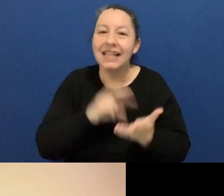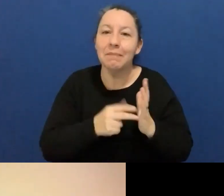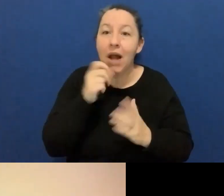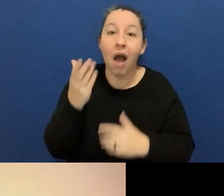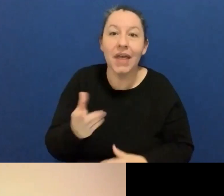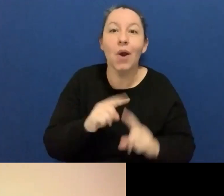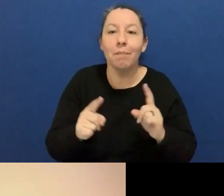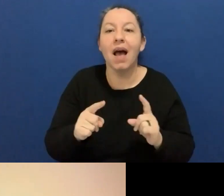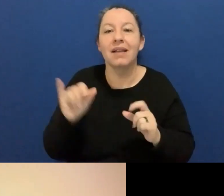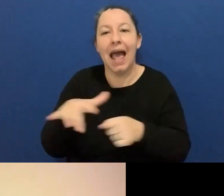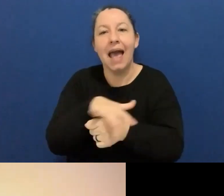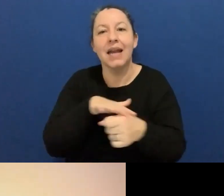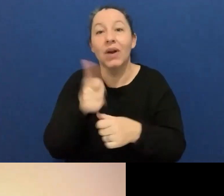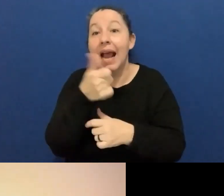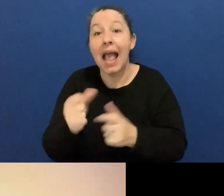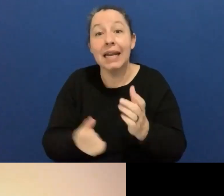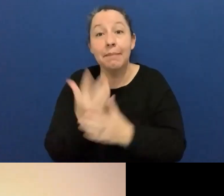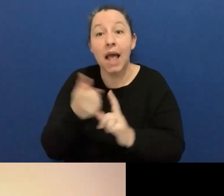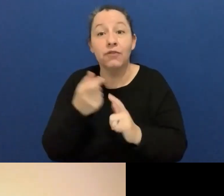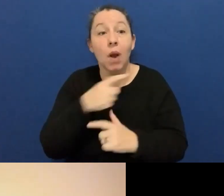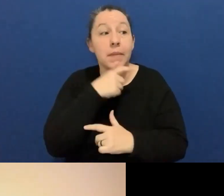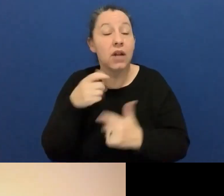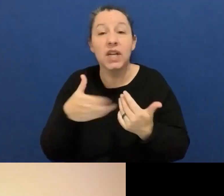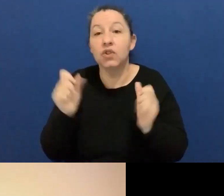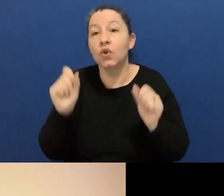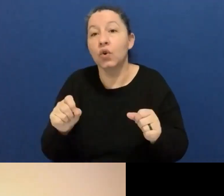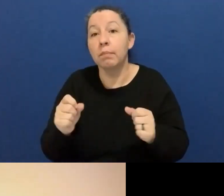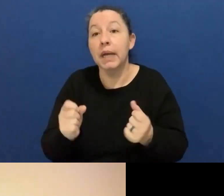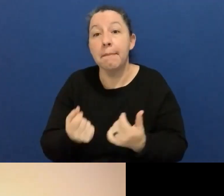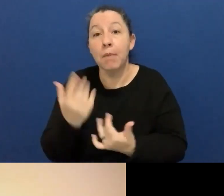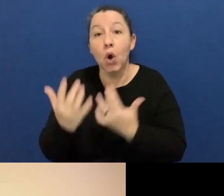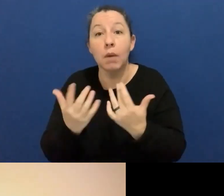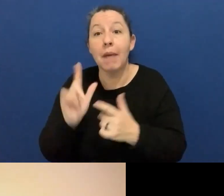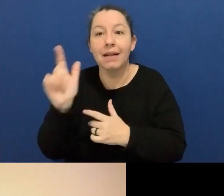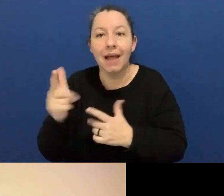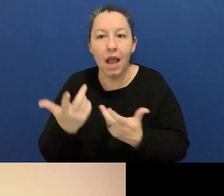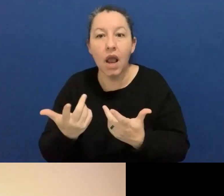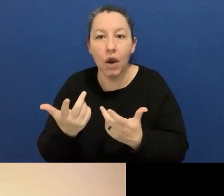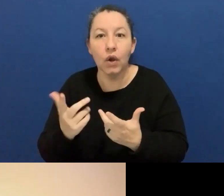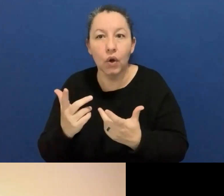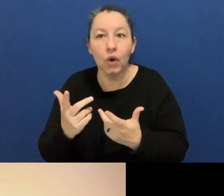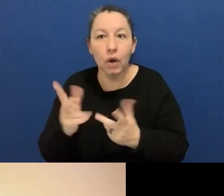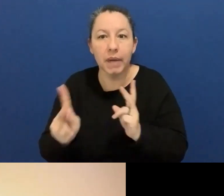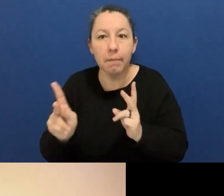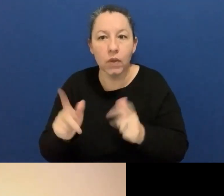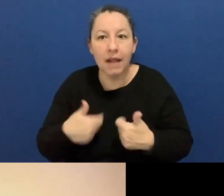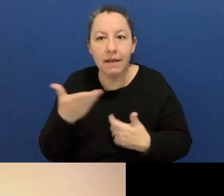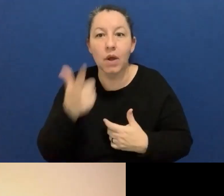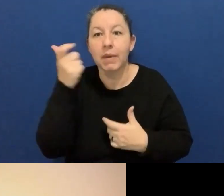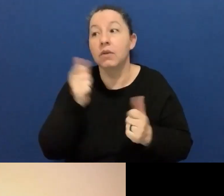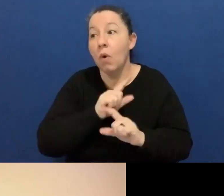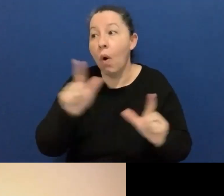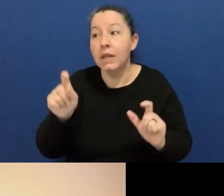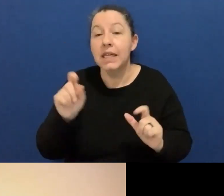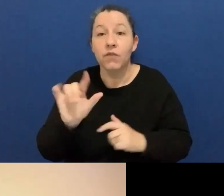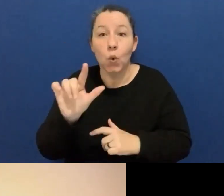an area where any plants in the desert could easily have been burnt by later people, because everybody needs fuel in the desert, or they could have blown away over